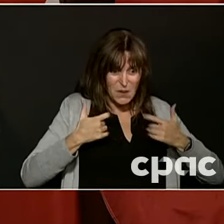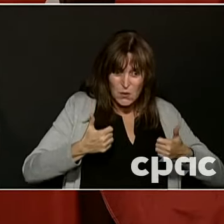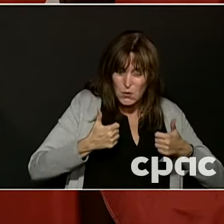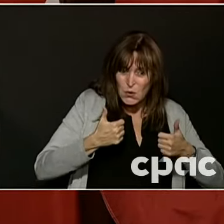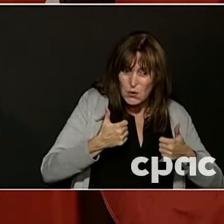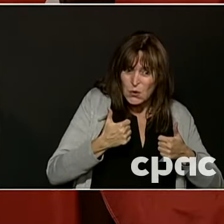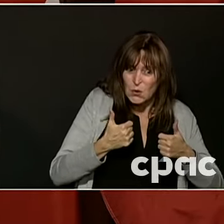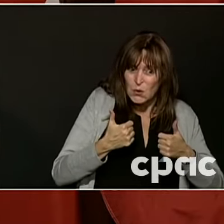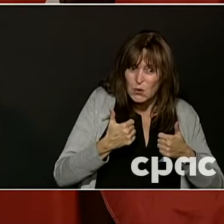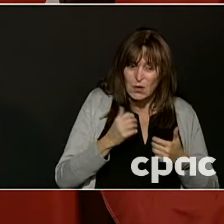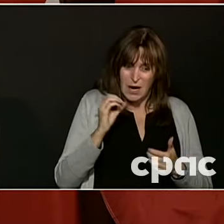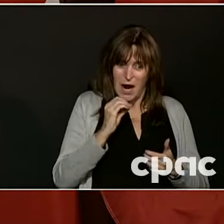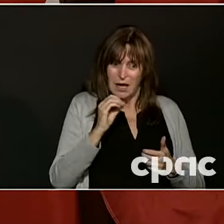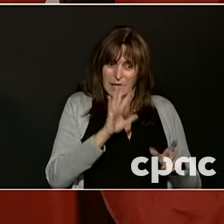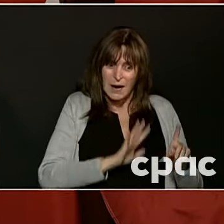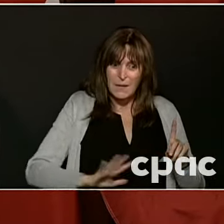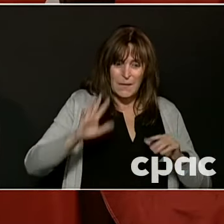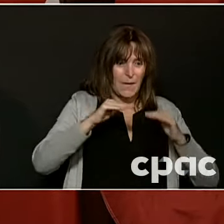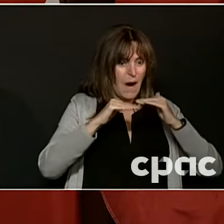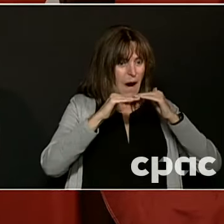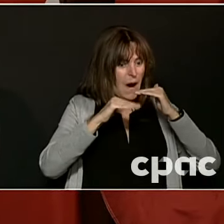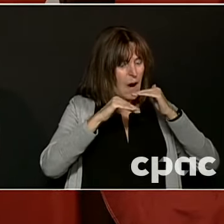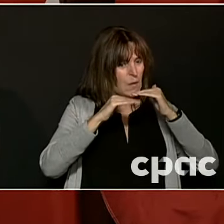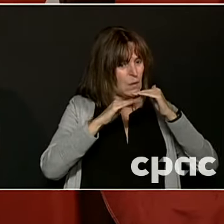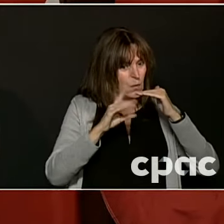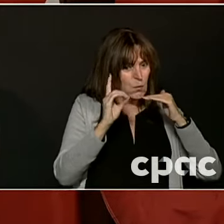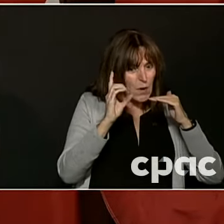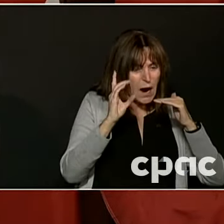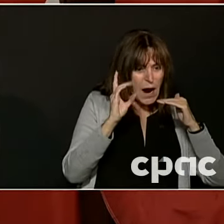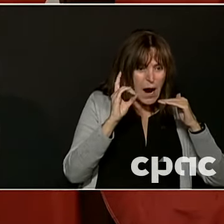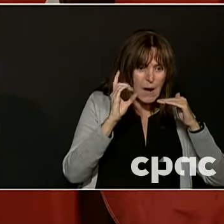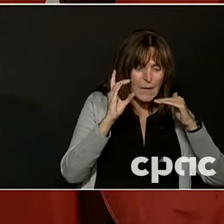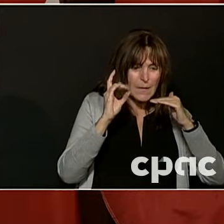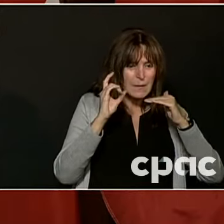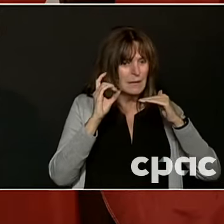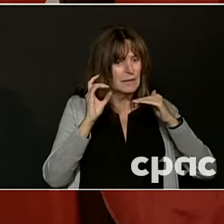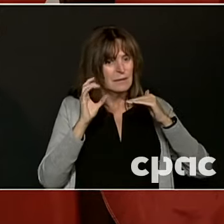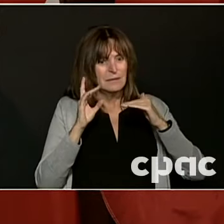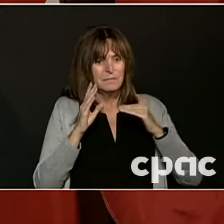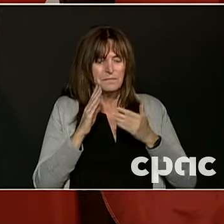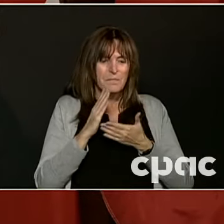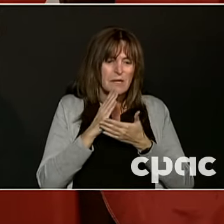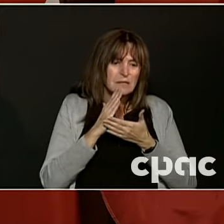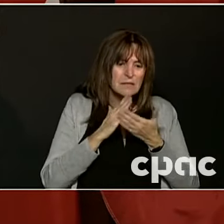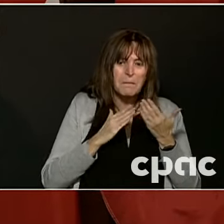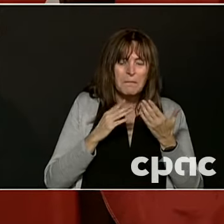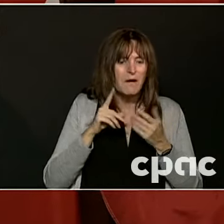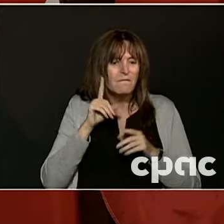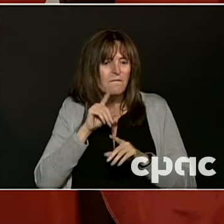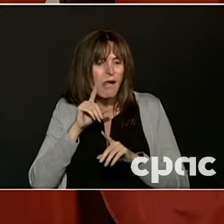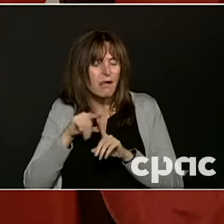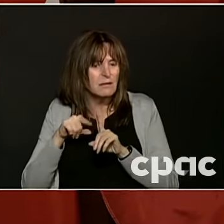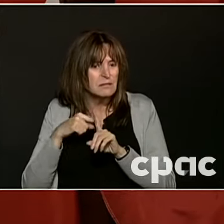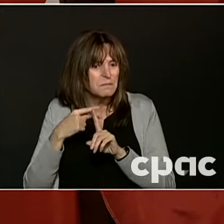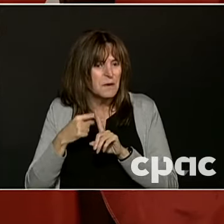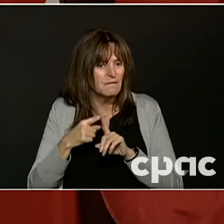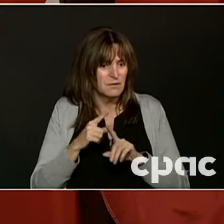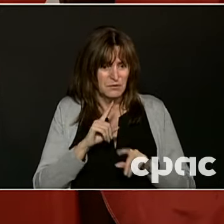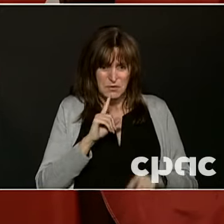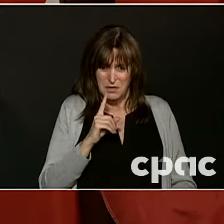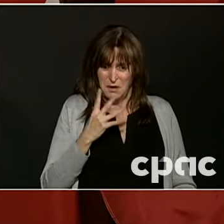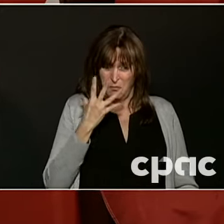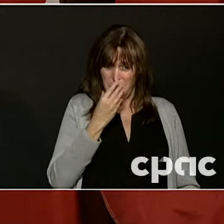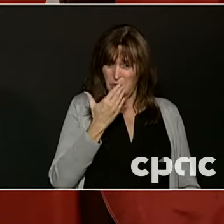province. And some of those were laboratory false positive cases in there. So we got pretty low. That doesn't mean we stayed